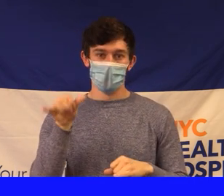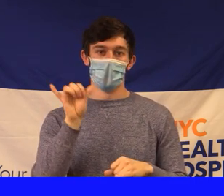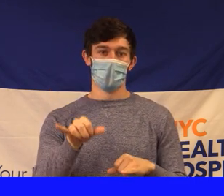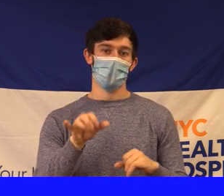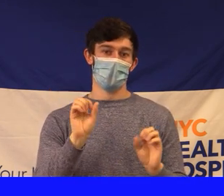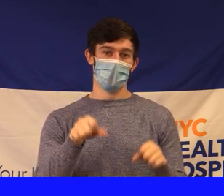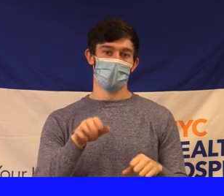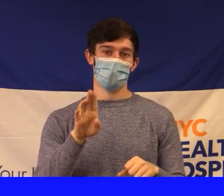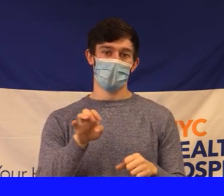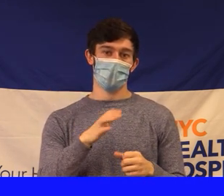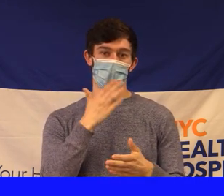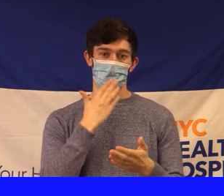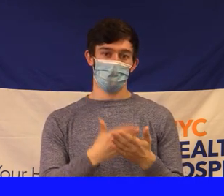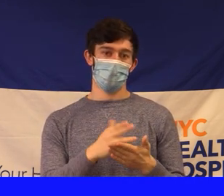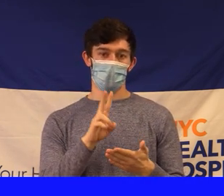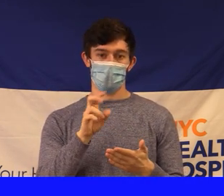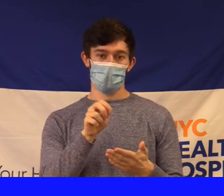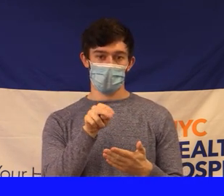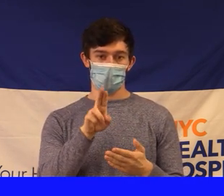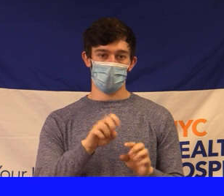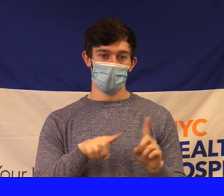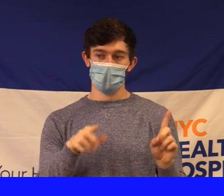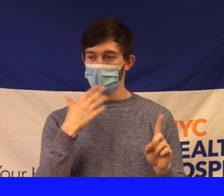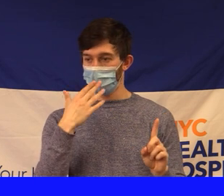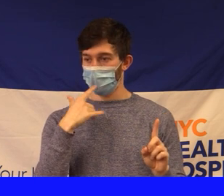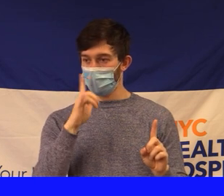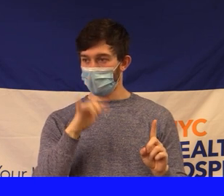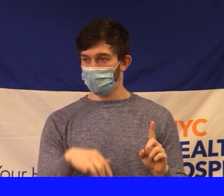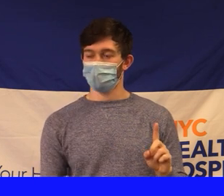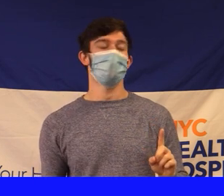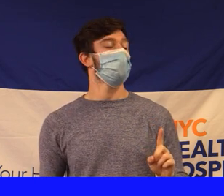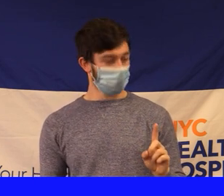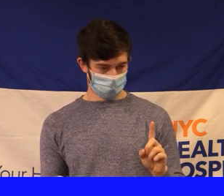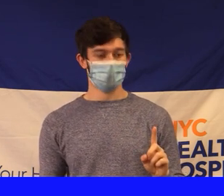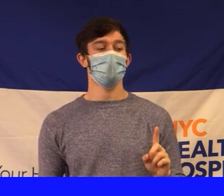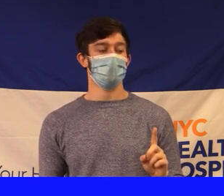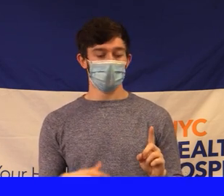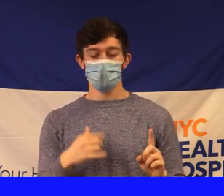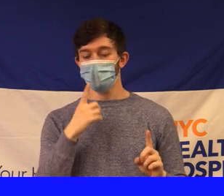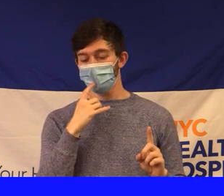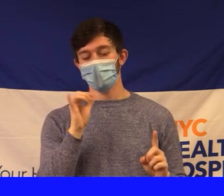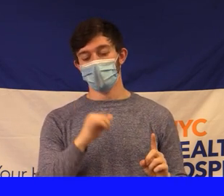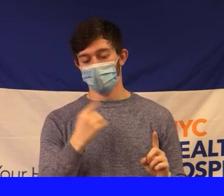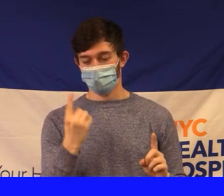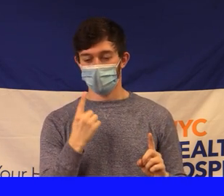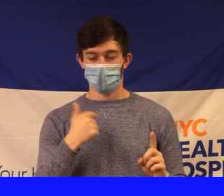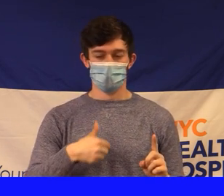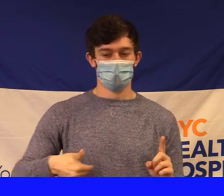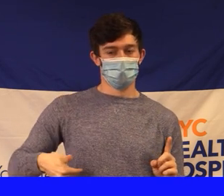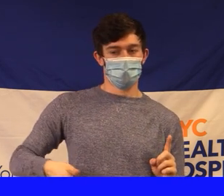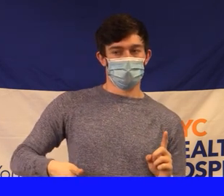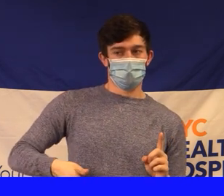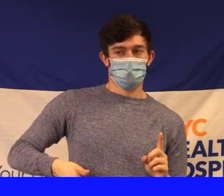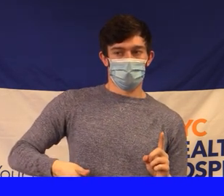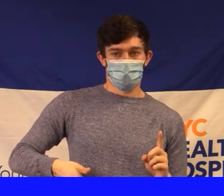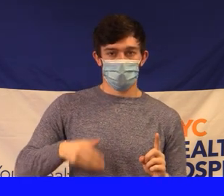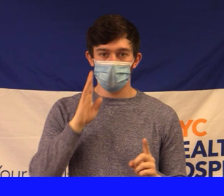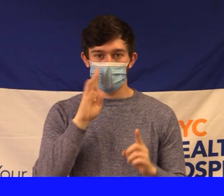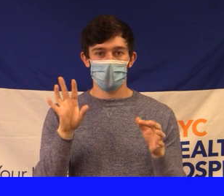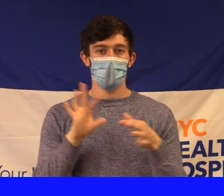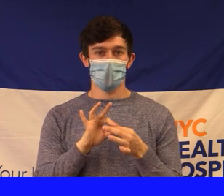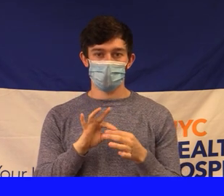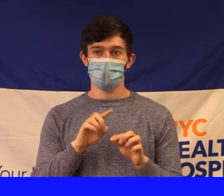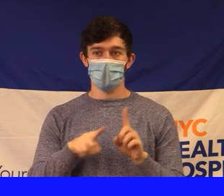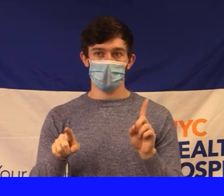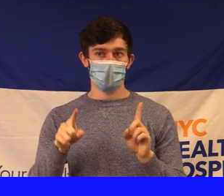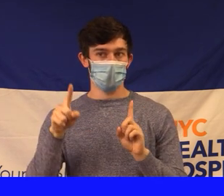be a good venue to talk about that as well. But thank you for. Yeah, because that's not something I intuitively would have connected. And but hearing